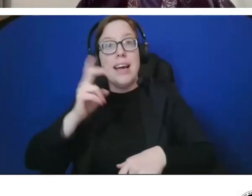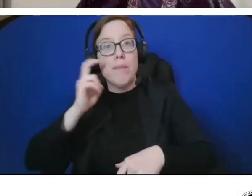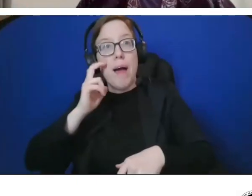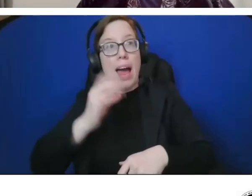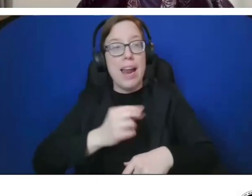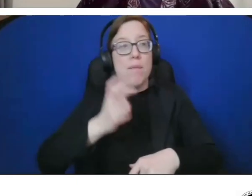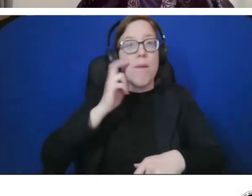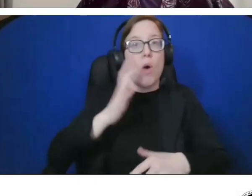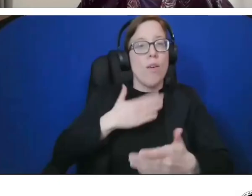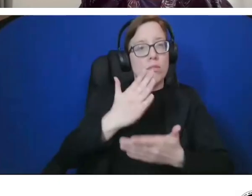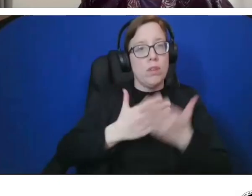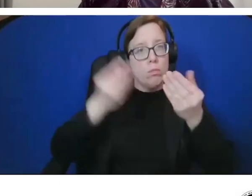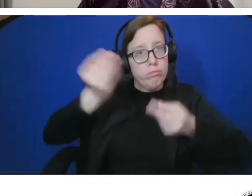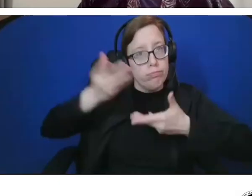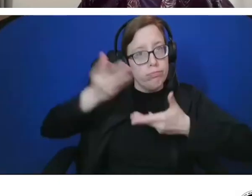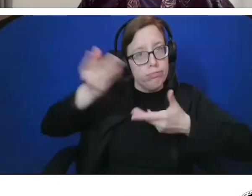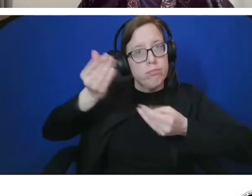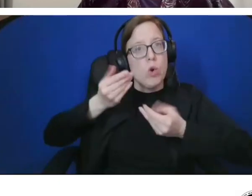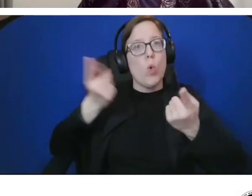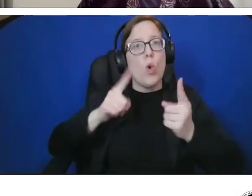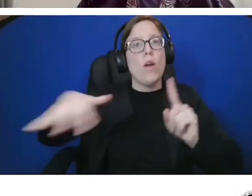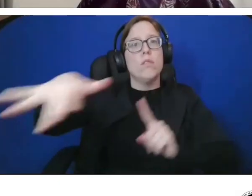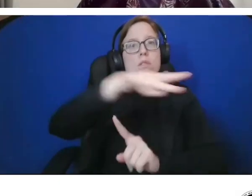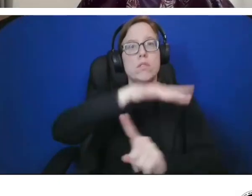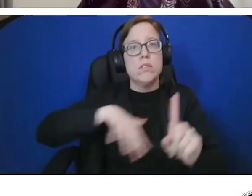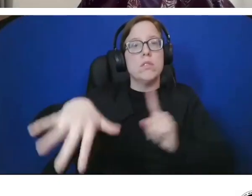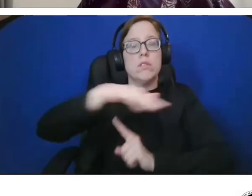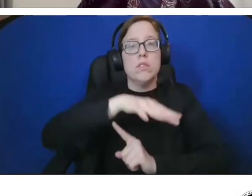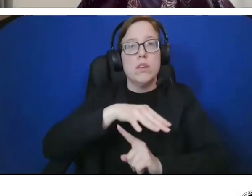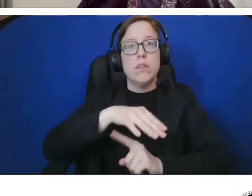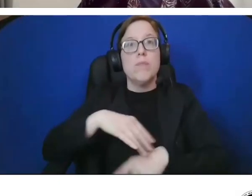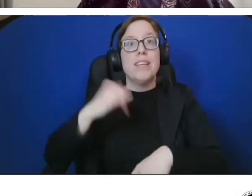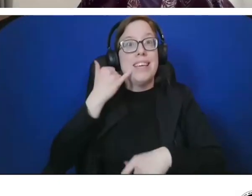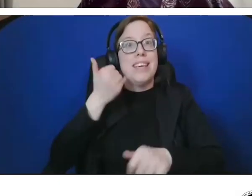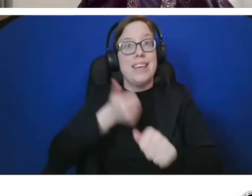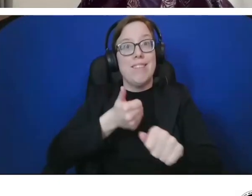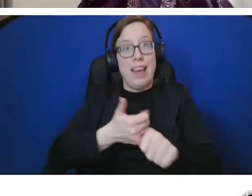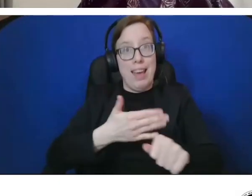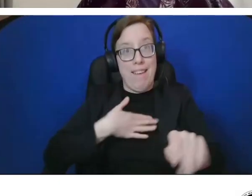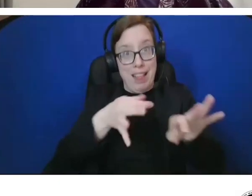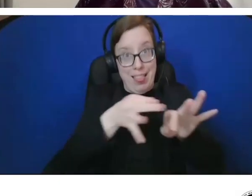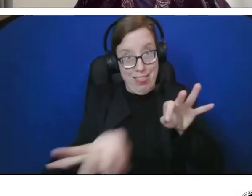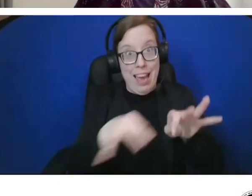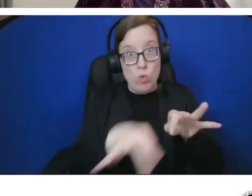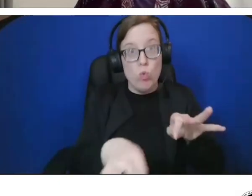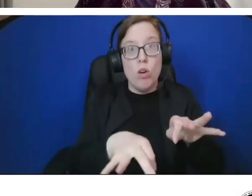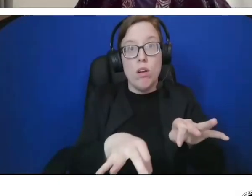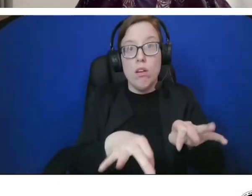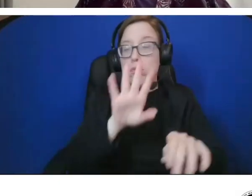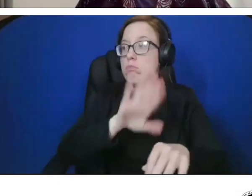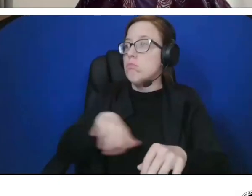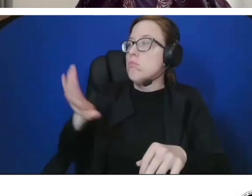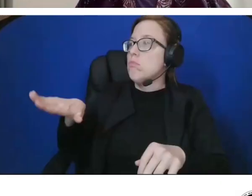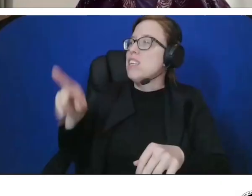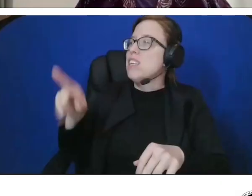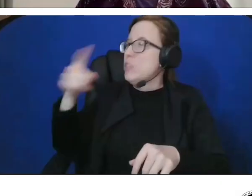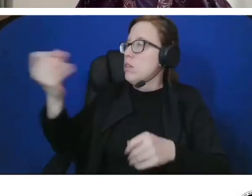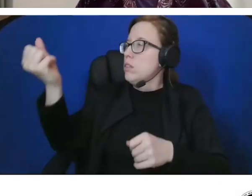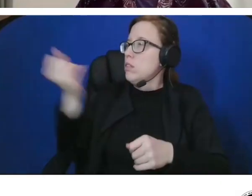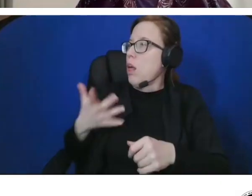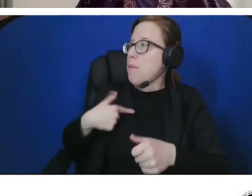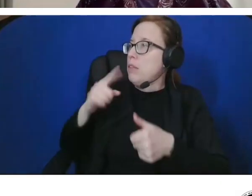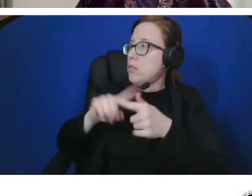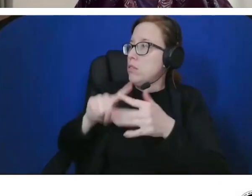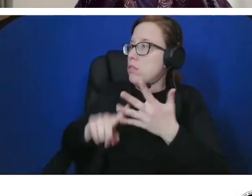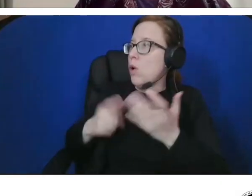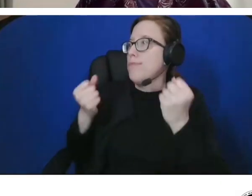will appreciate having some information about the environment. And if they are linguistic, they can tell you what they would like you to include in the